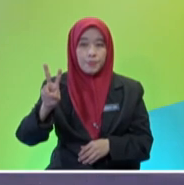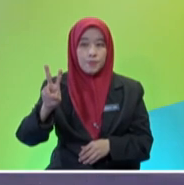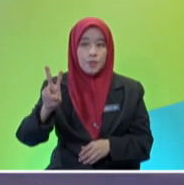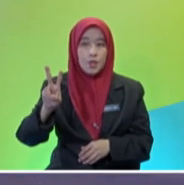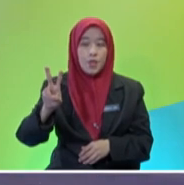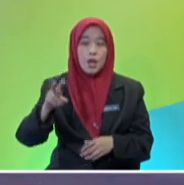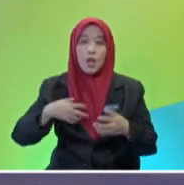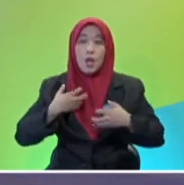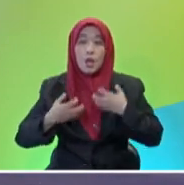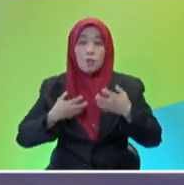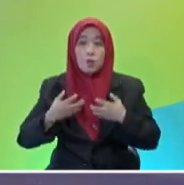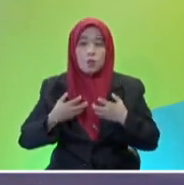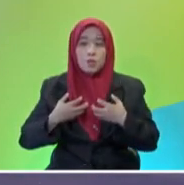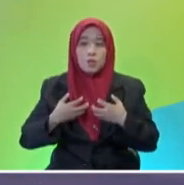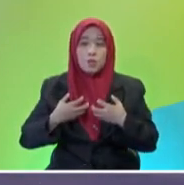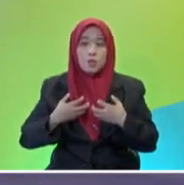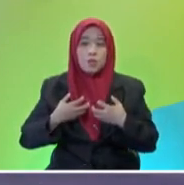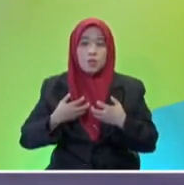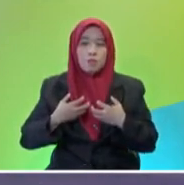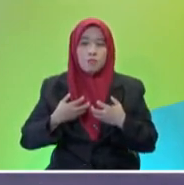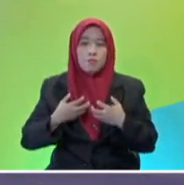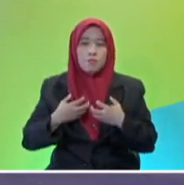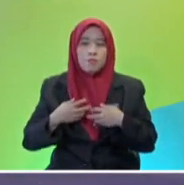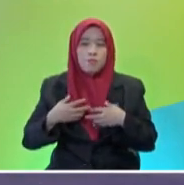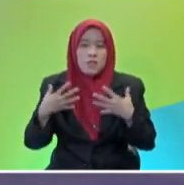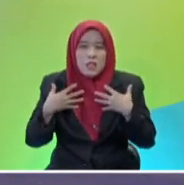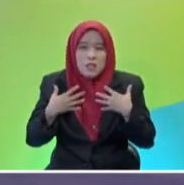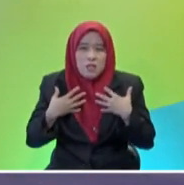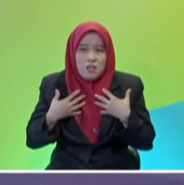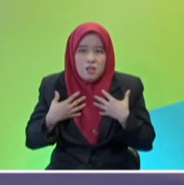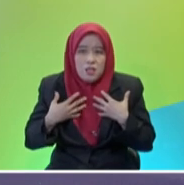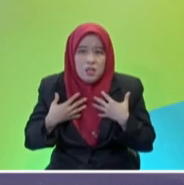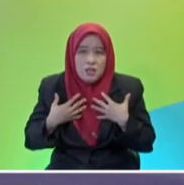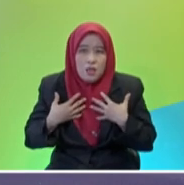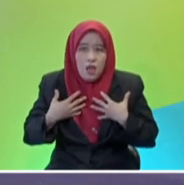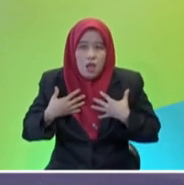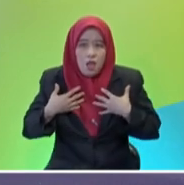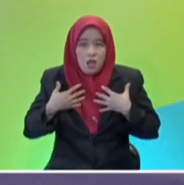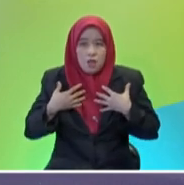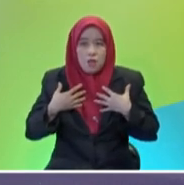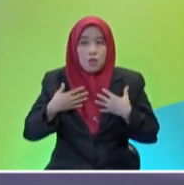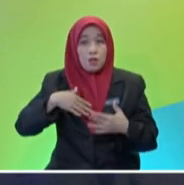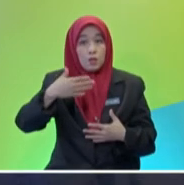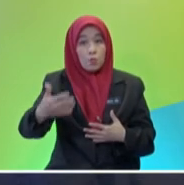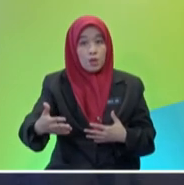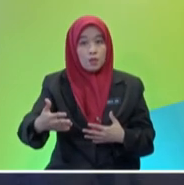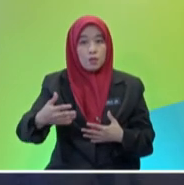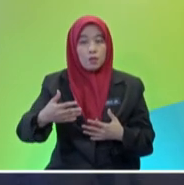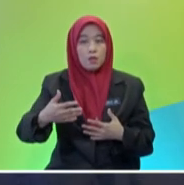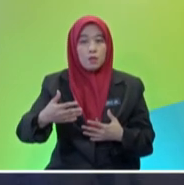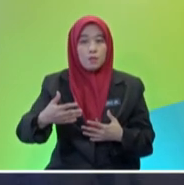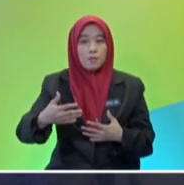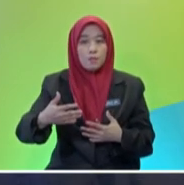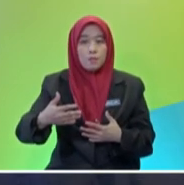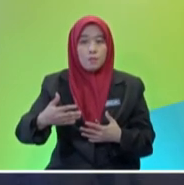The emoji is being a bit scared. Yes, scared. Mm-hmm. Okay, the next one? The next one